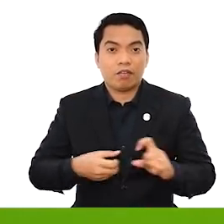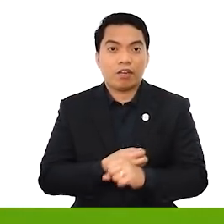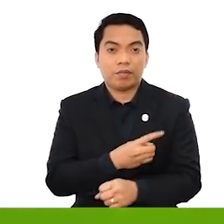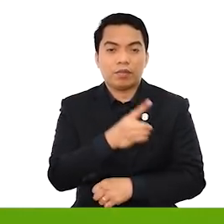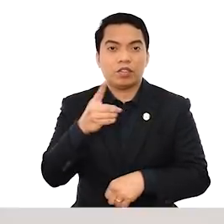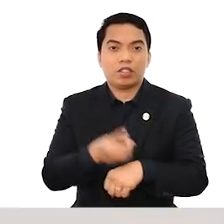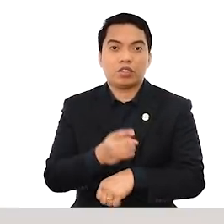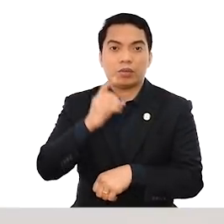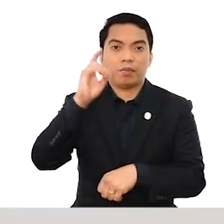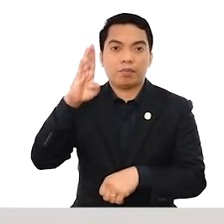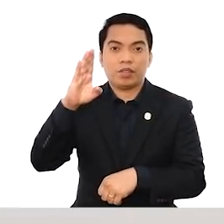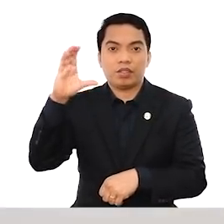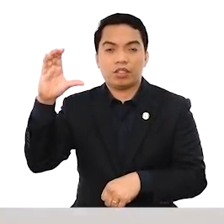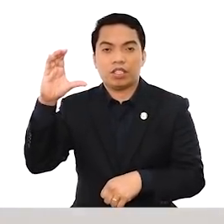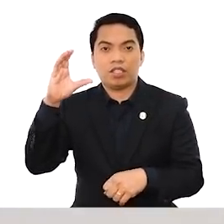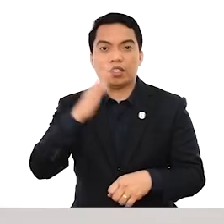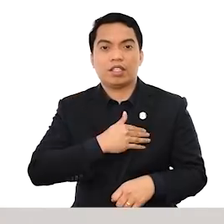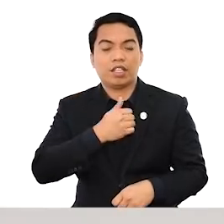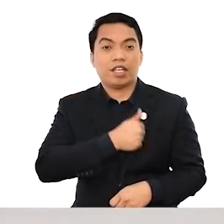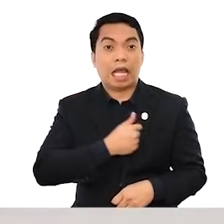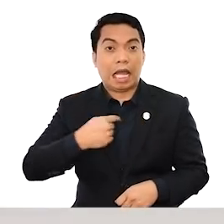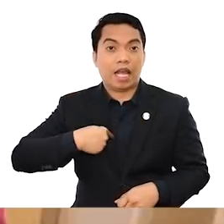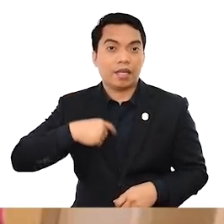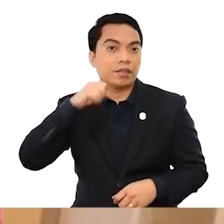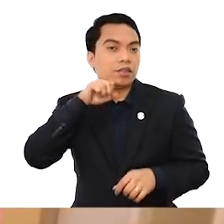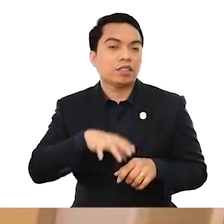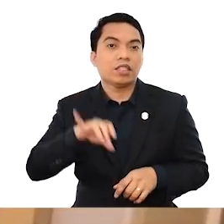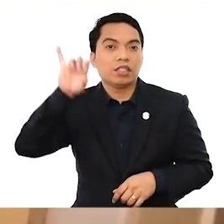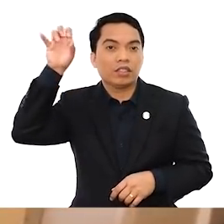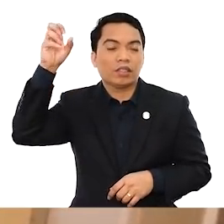the District of British Columbia, Canada, I am Brother